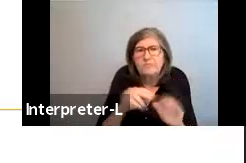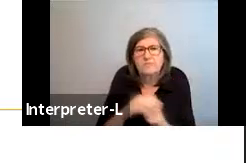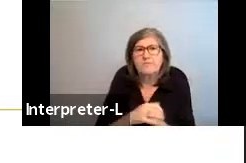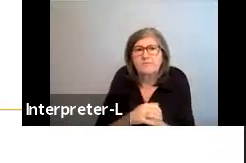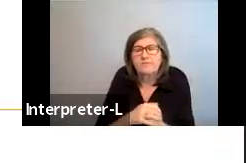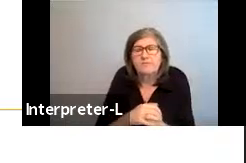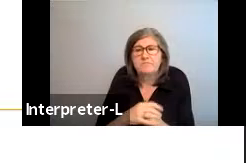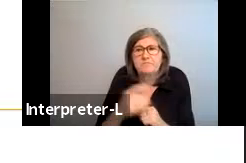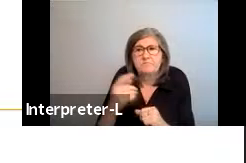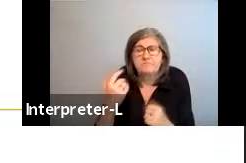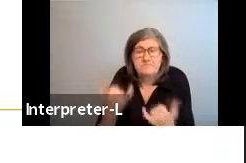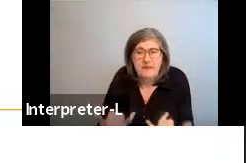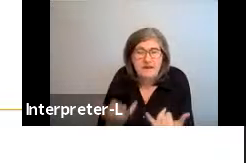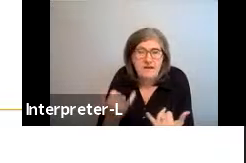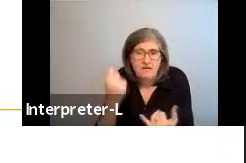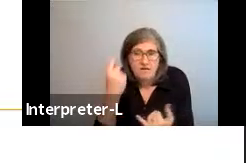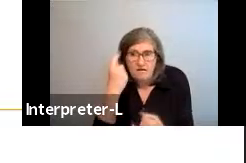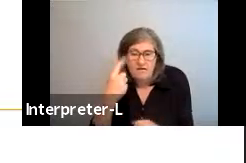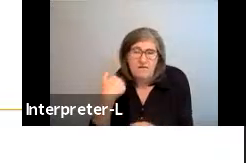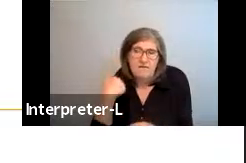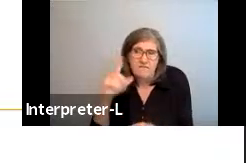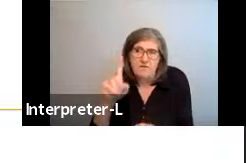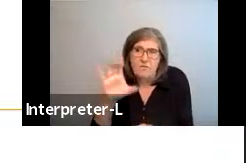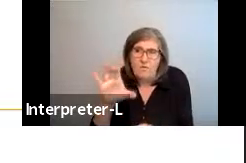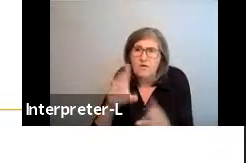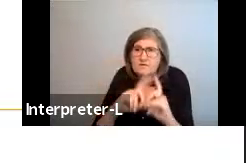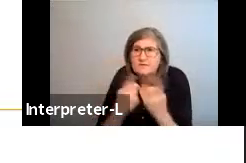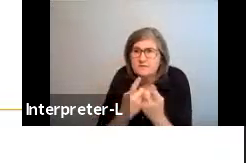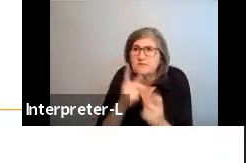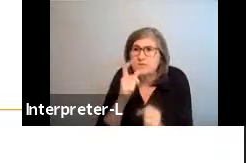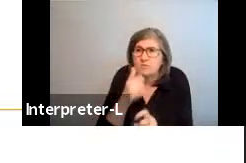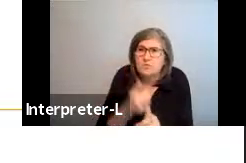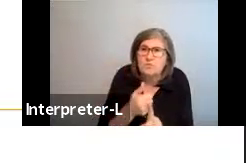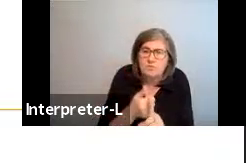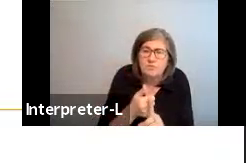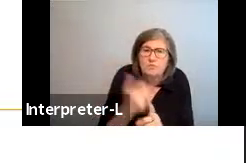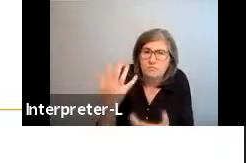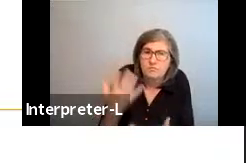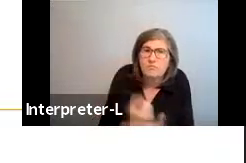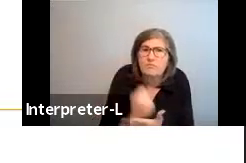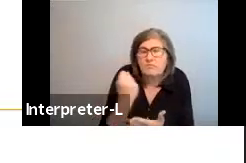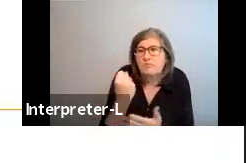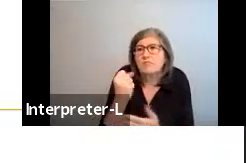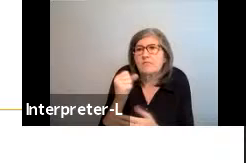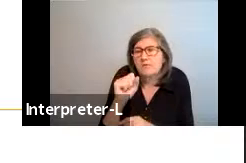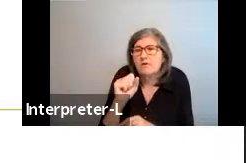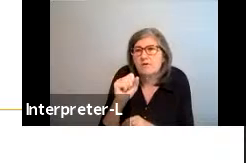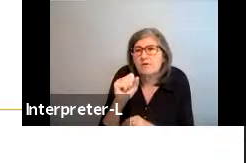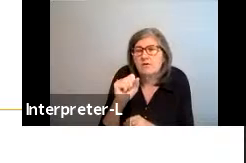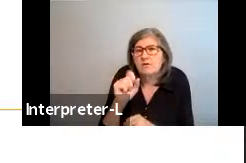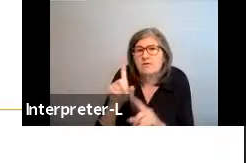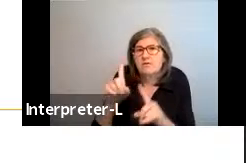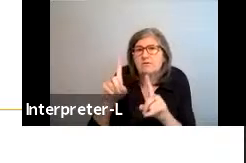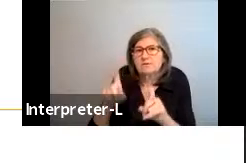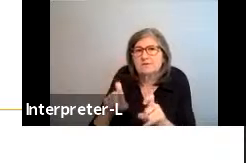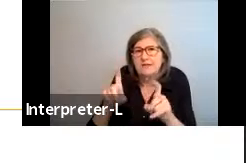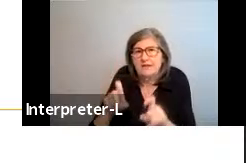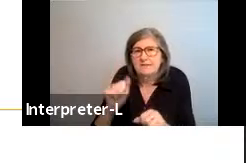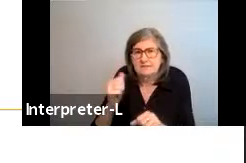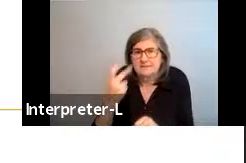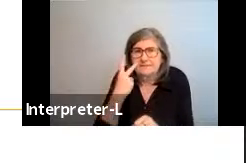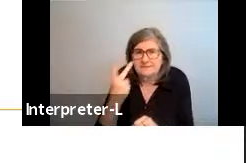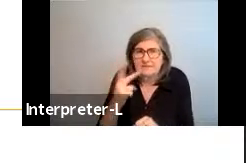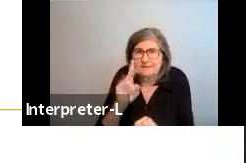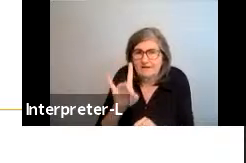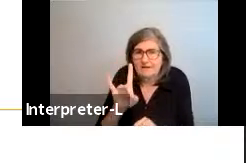said that, we've got about 100 districts that have been taking advantage of testing. And you can see